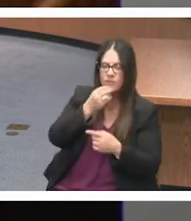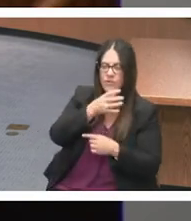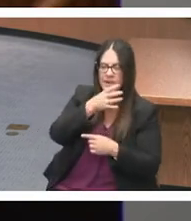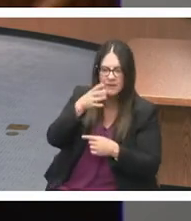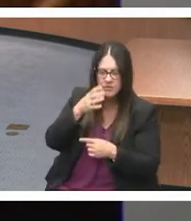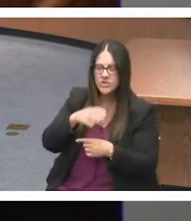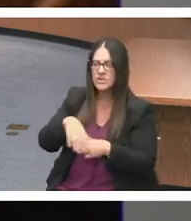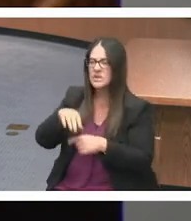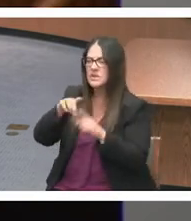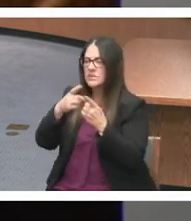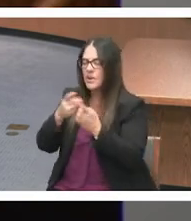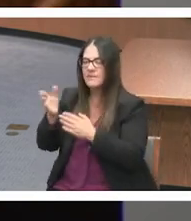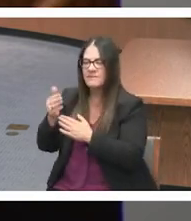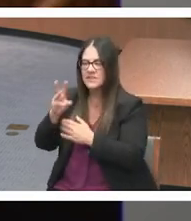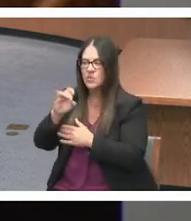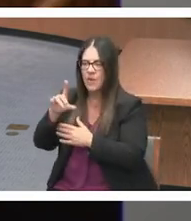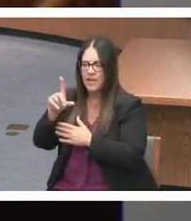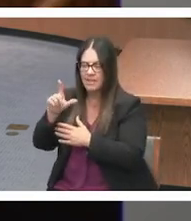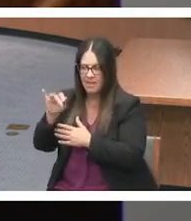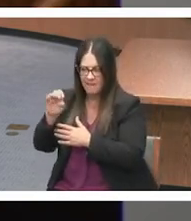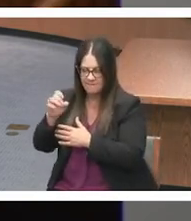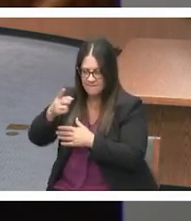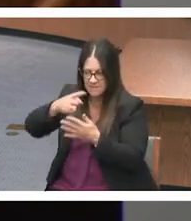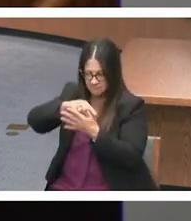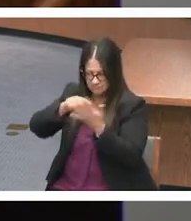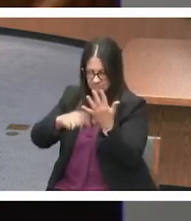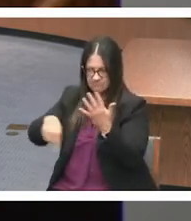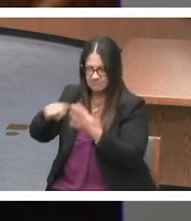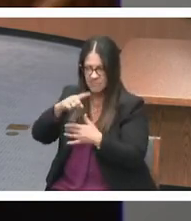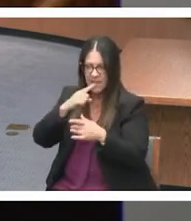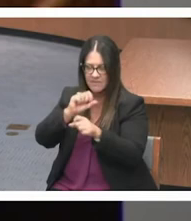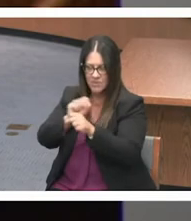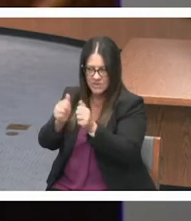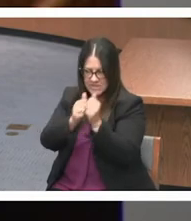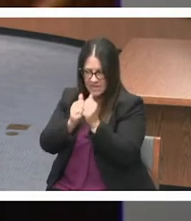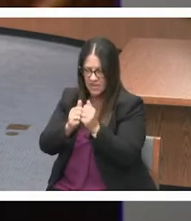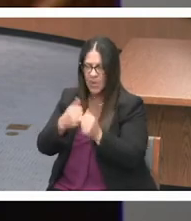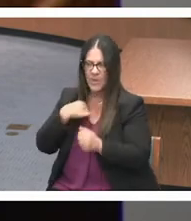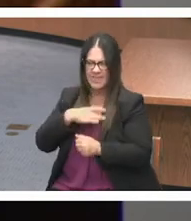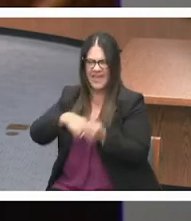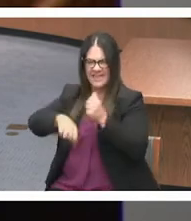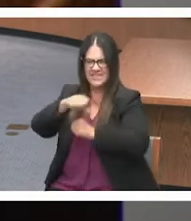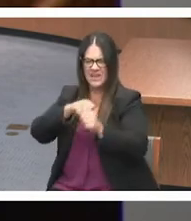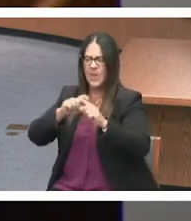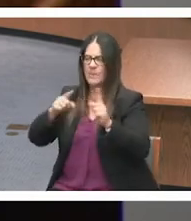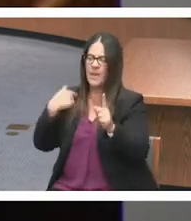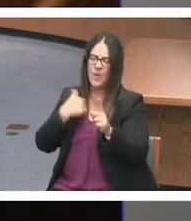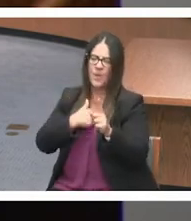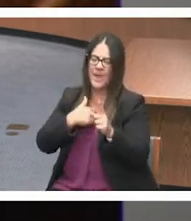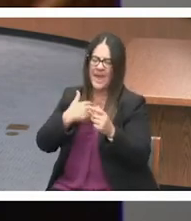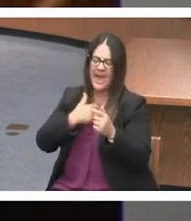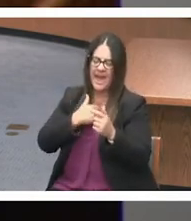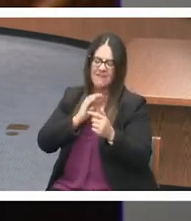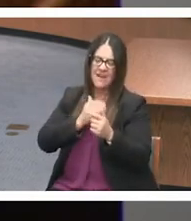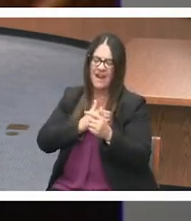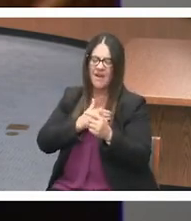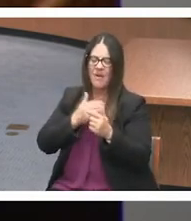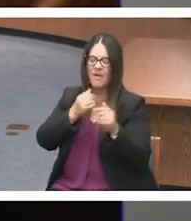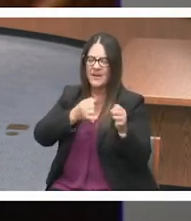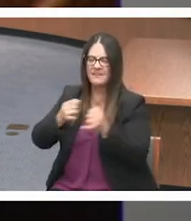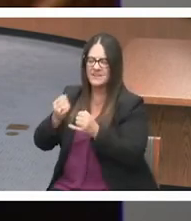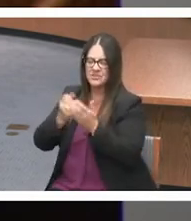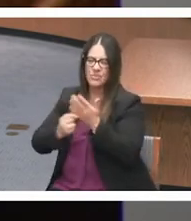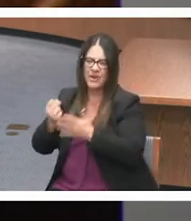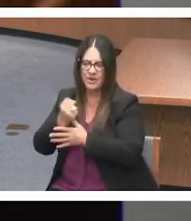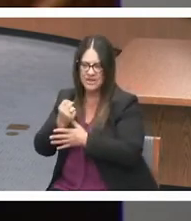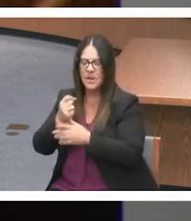have to come up with this together. And it was a process. I mean, we all like each other, but we all have our own priorities. But we had to hash it out.